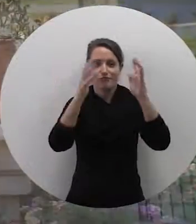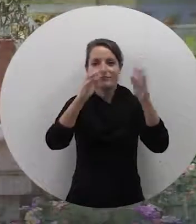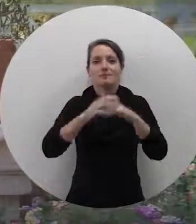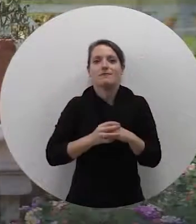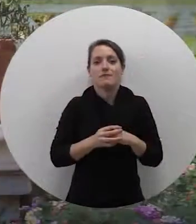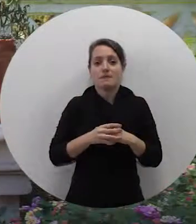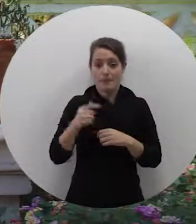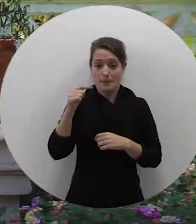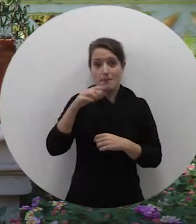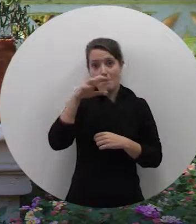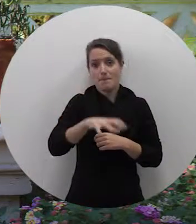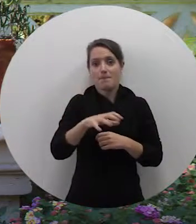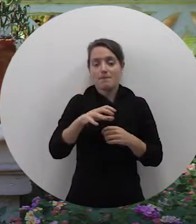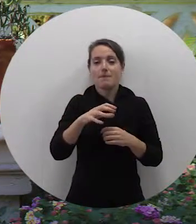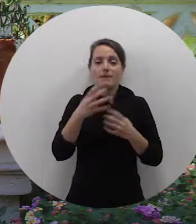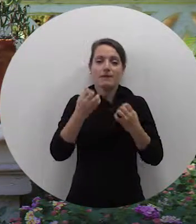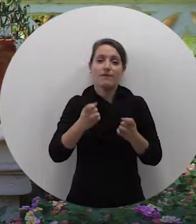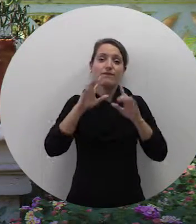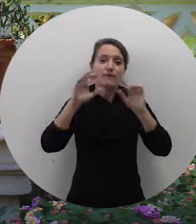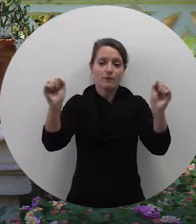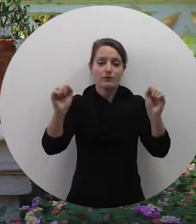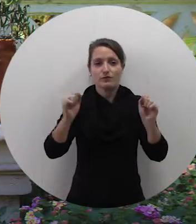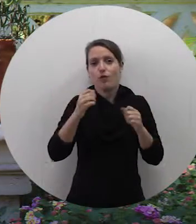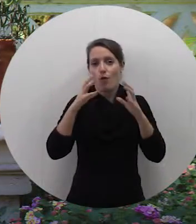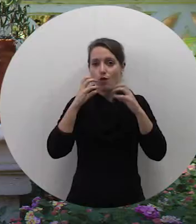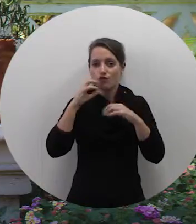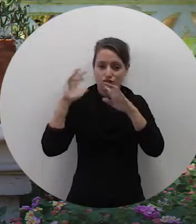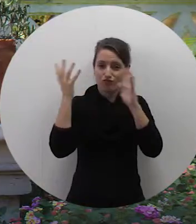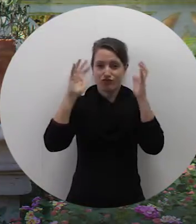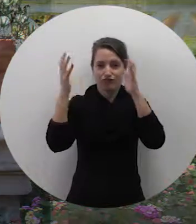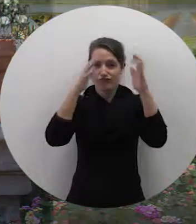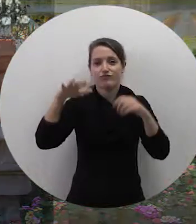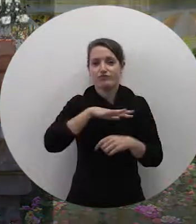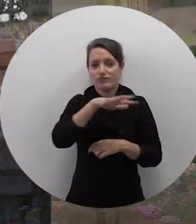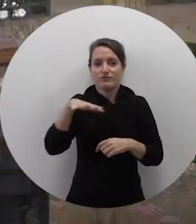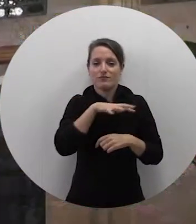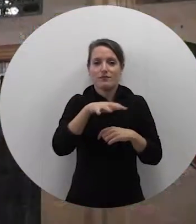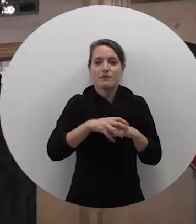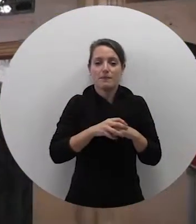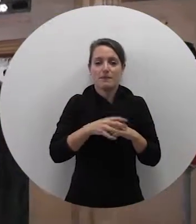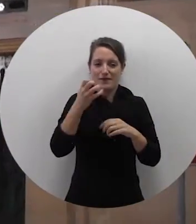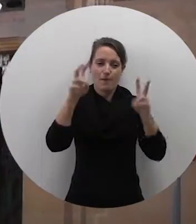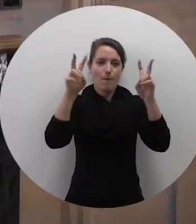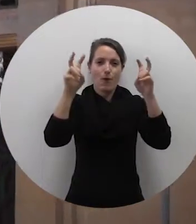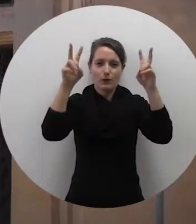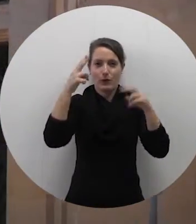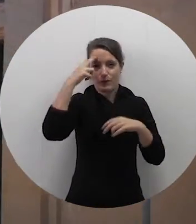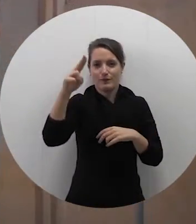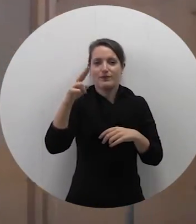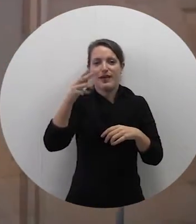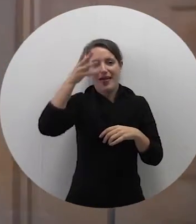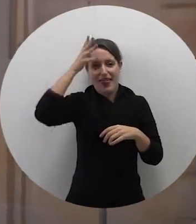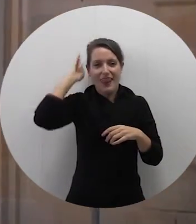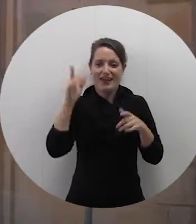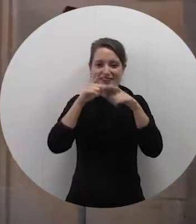back gardens with lemon, orange and tangerine trees. In fact, Balzan is well known for its beautiful gardens